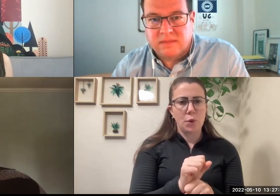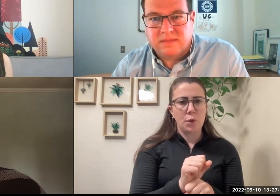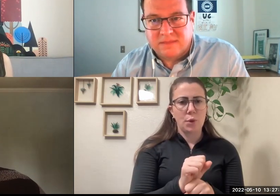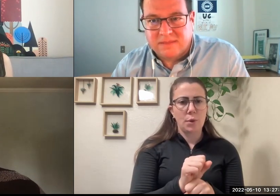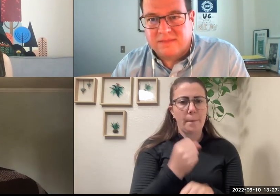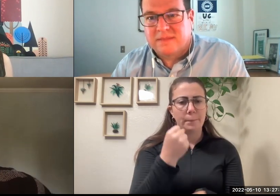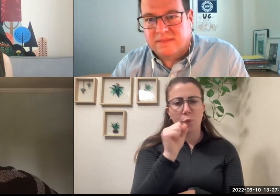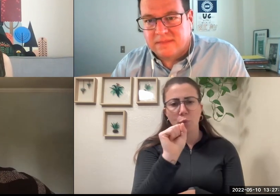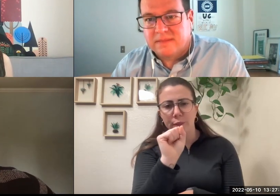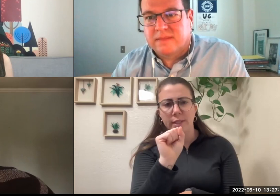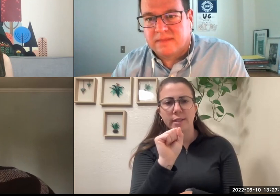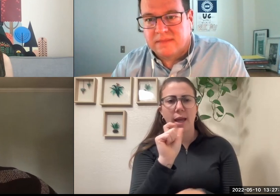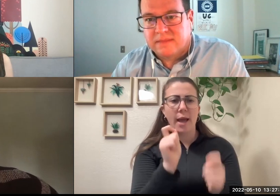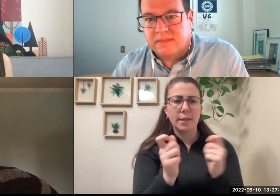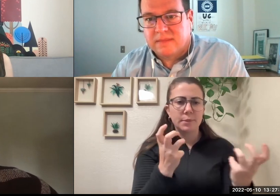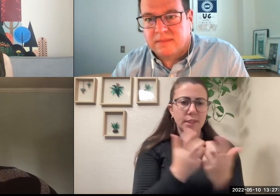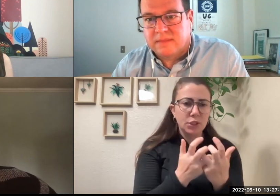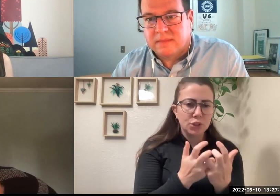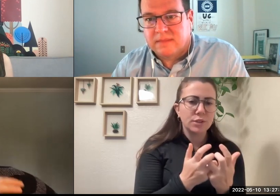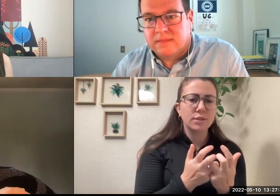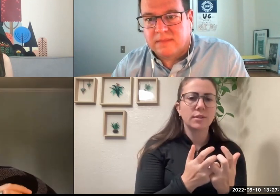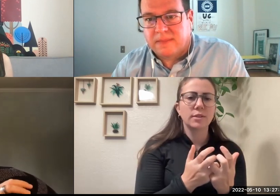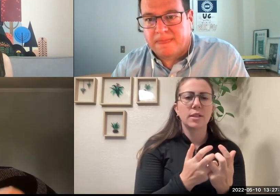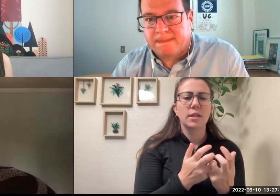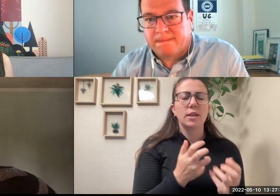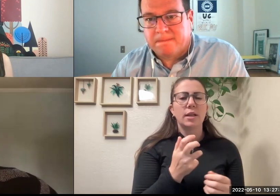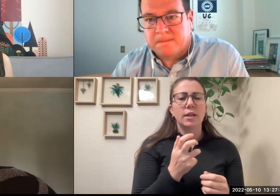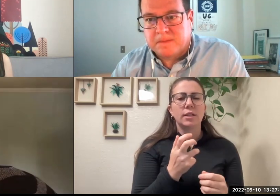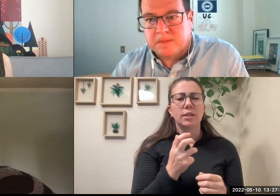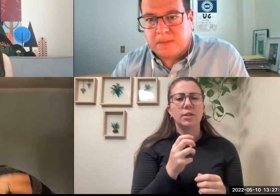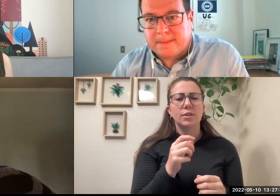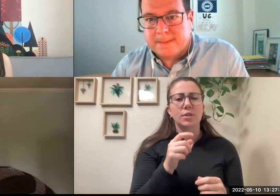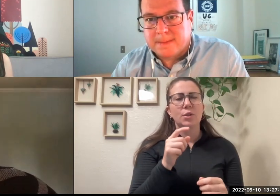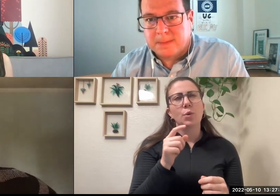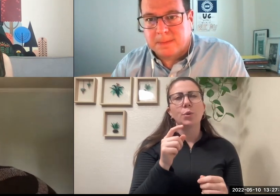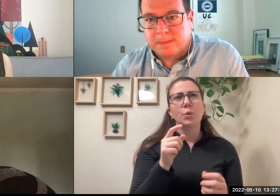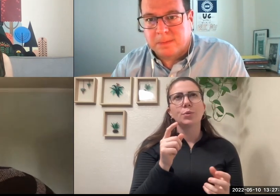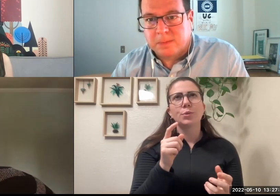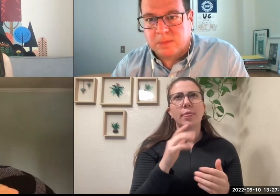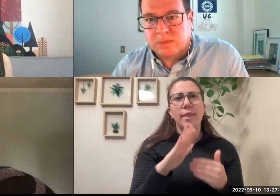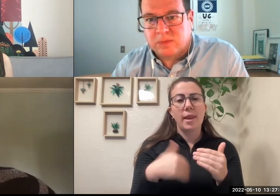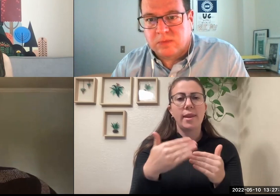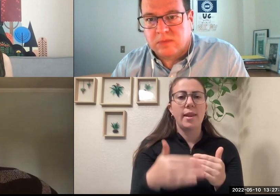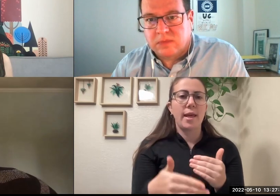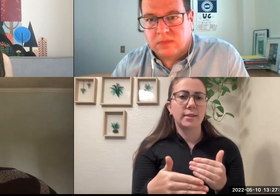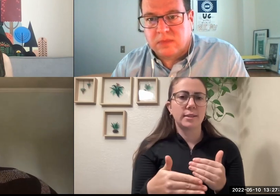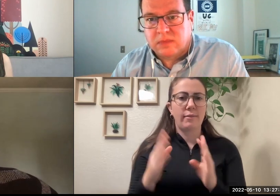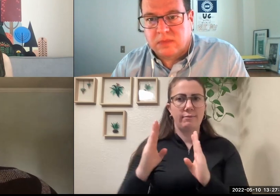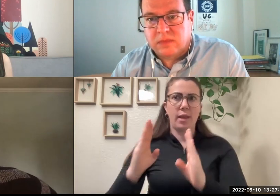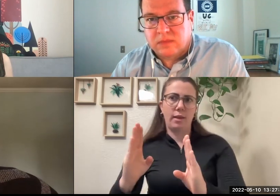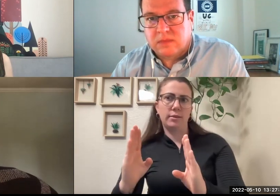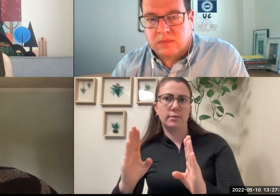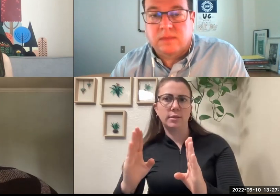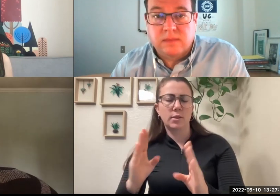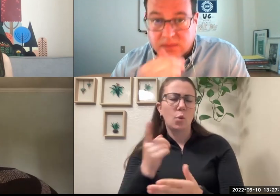idea of like a noble failure. Thinking about this idea of this, you know, this next wave that we should be seeing, what